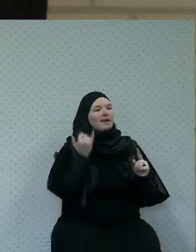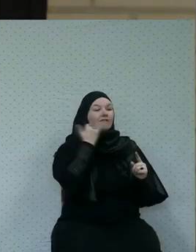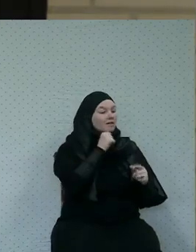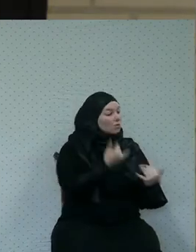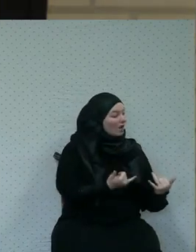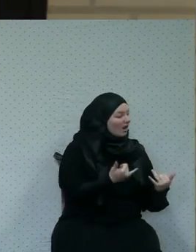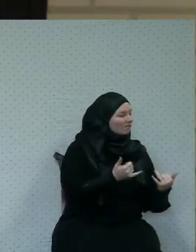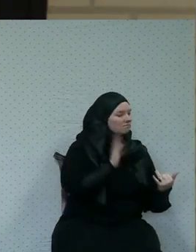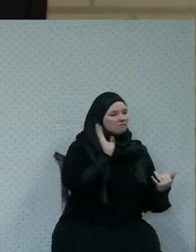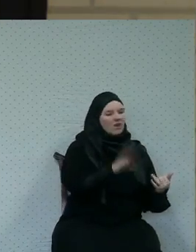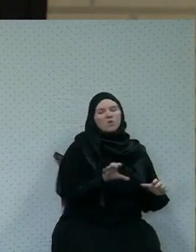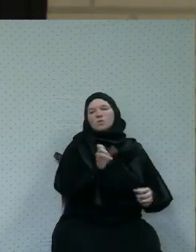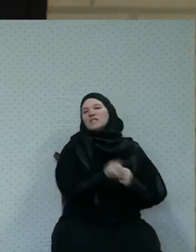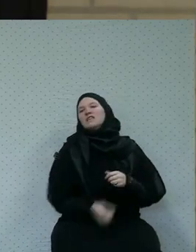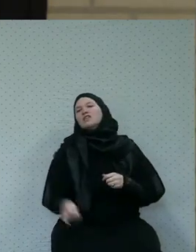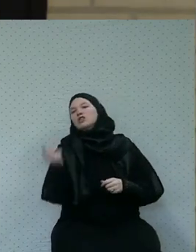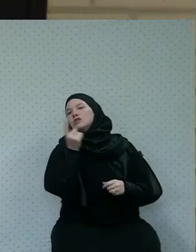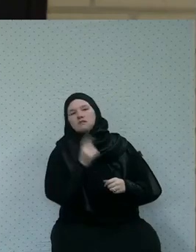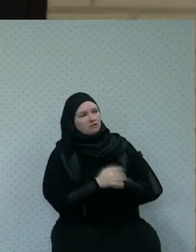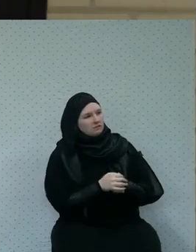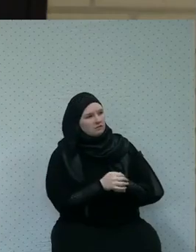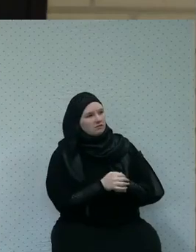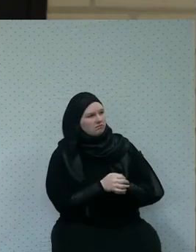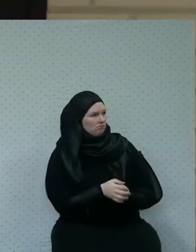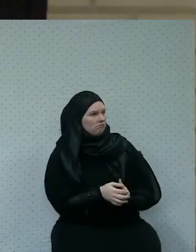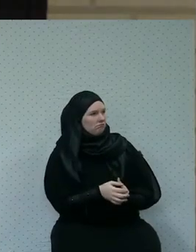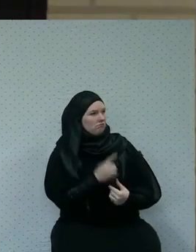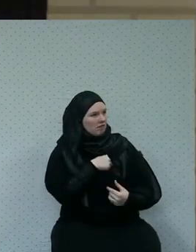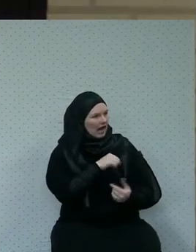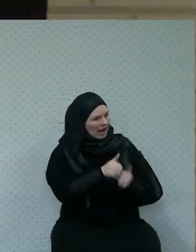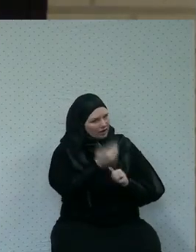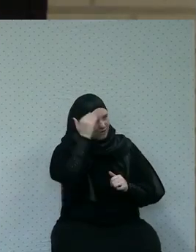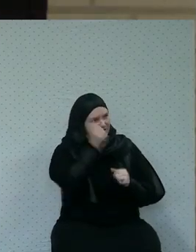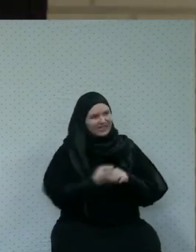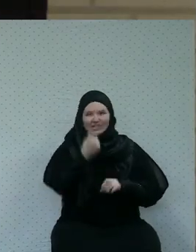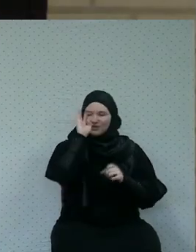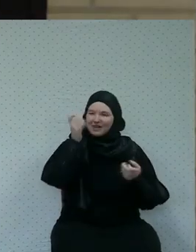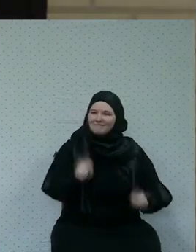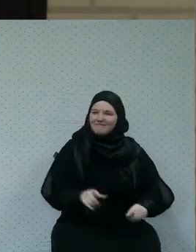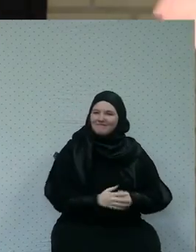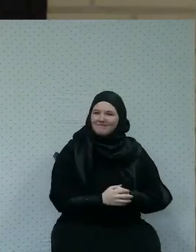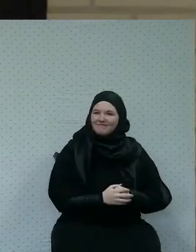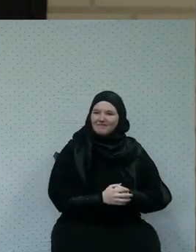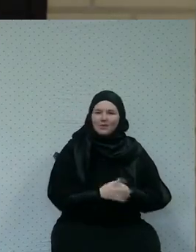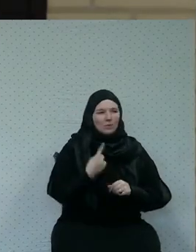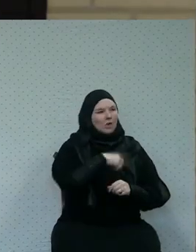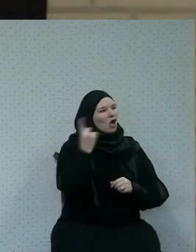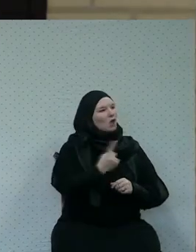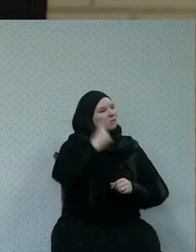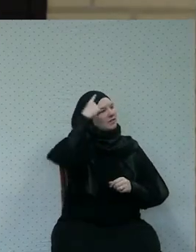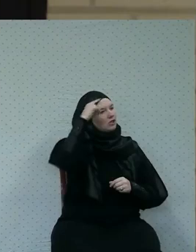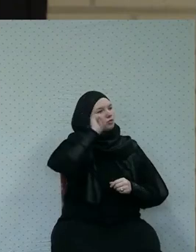today, I will do it next year. We are so hopeful, falsely so, that tomorrow is certainly